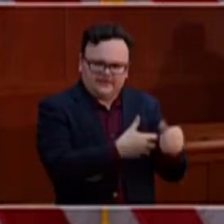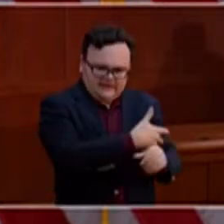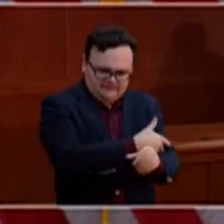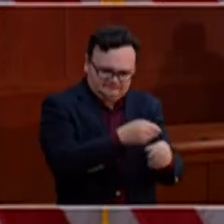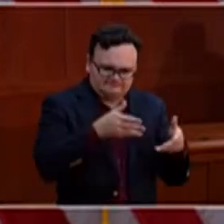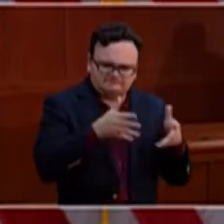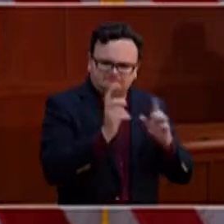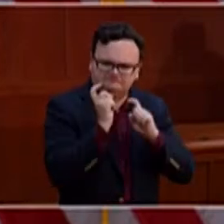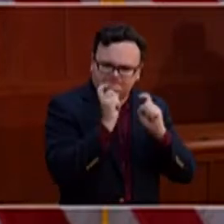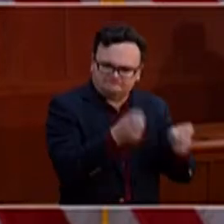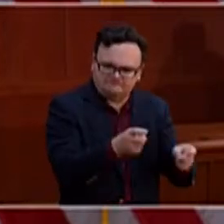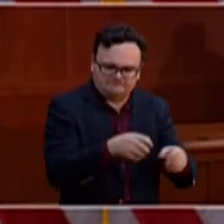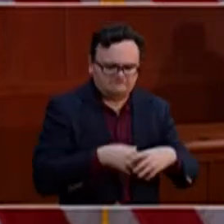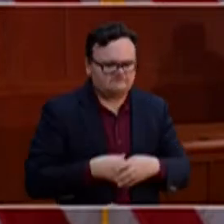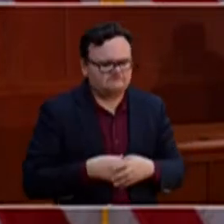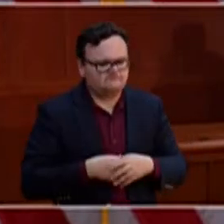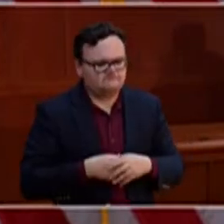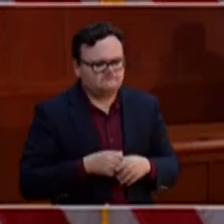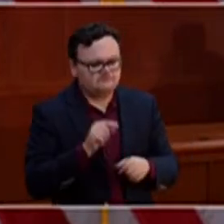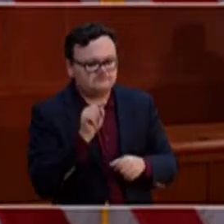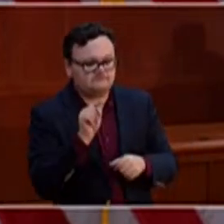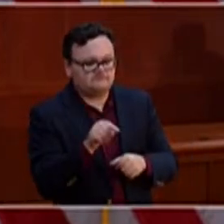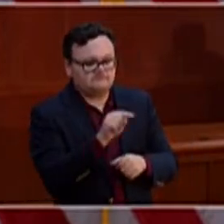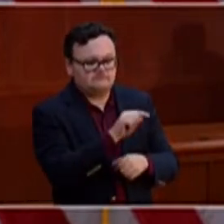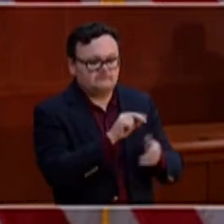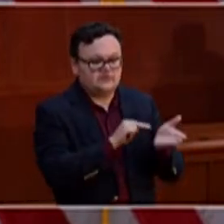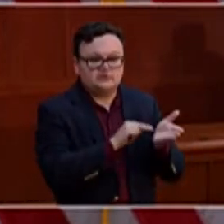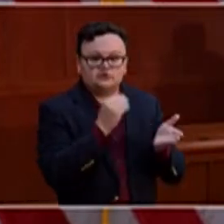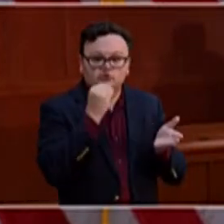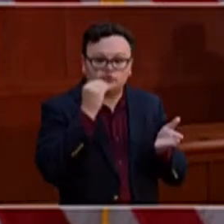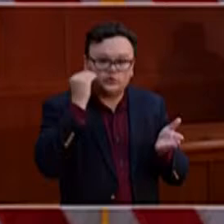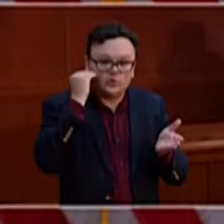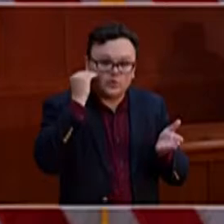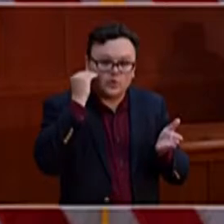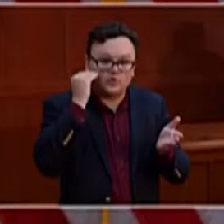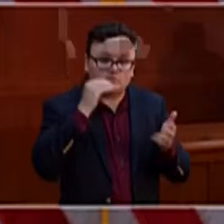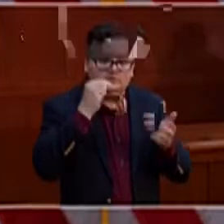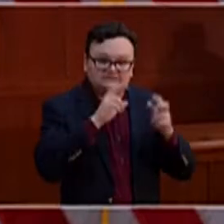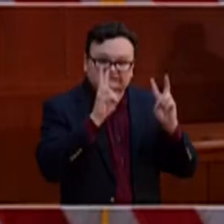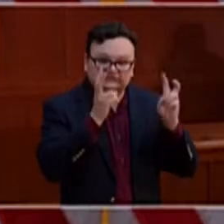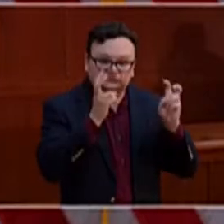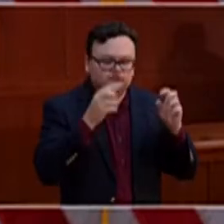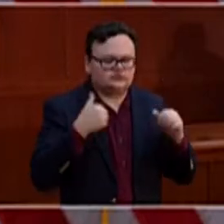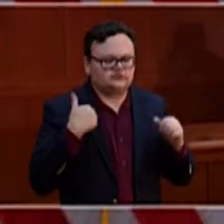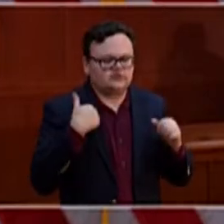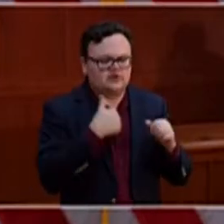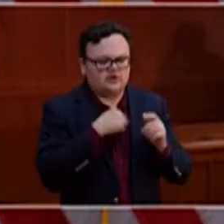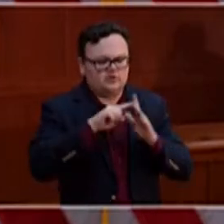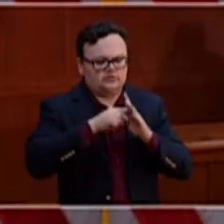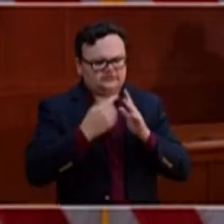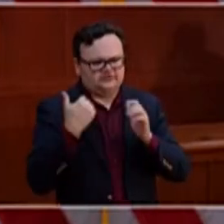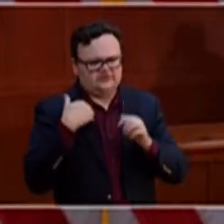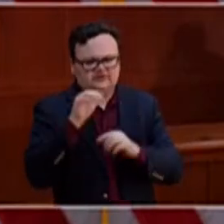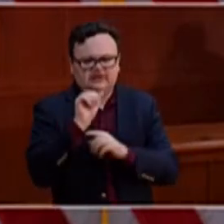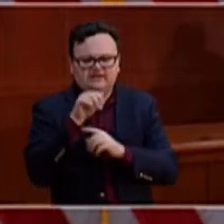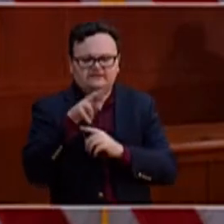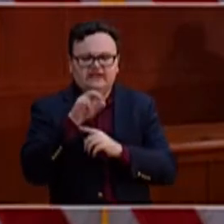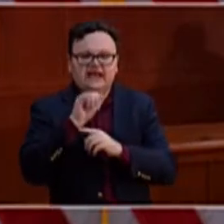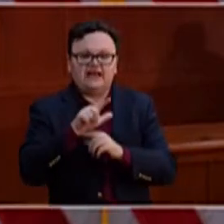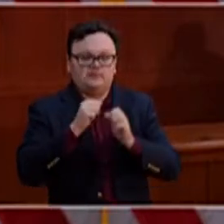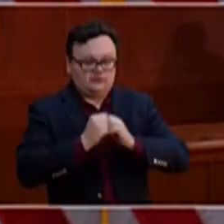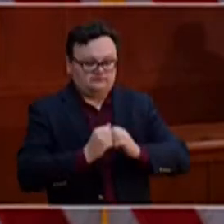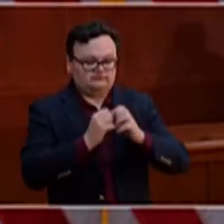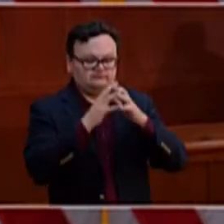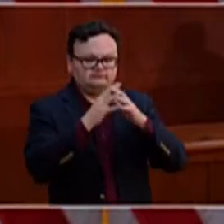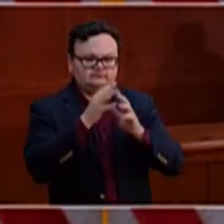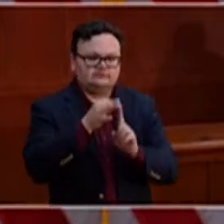the long-term care residents, we worked in April with this model of these COVID-dedicated facilities in Dolphin Point